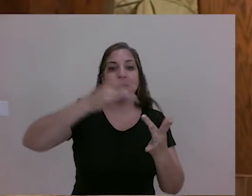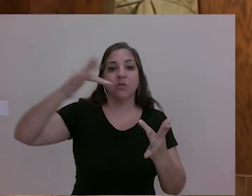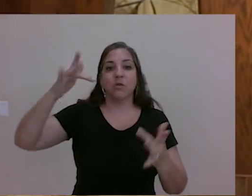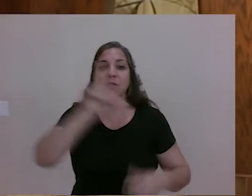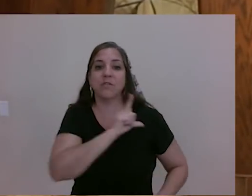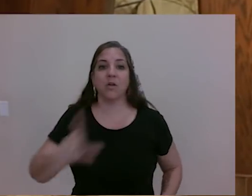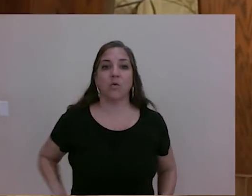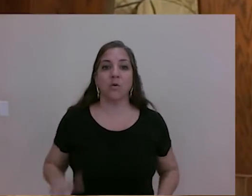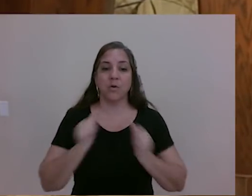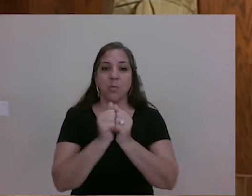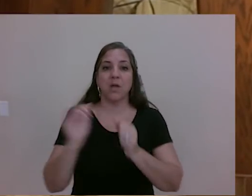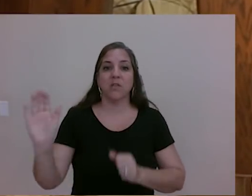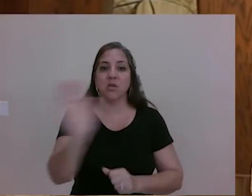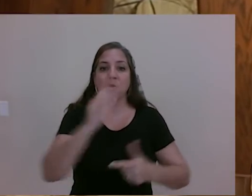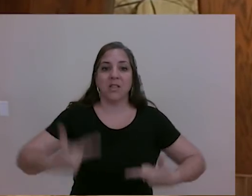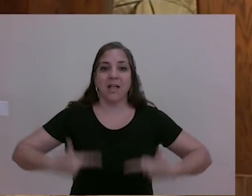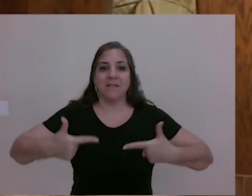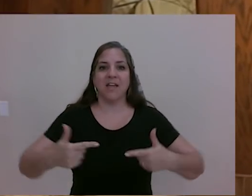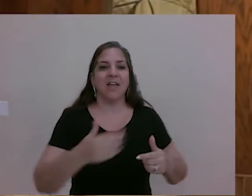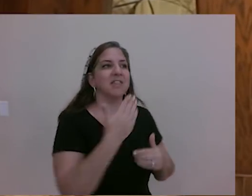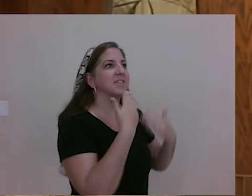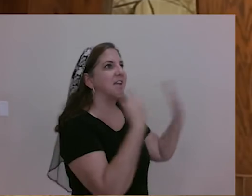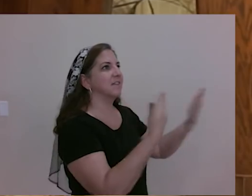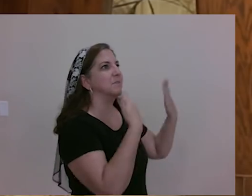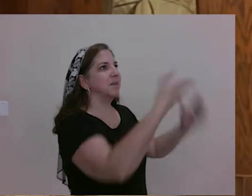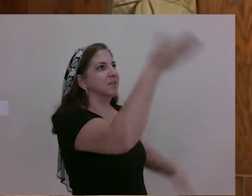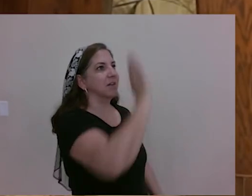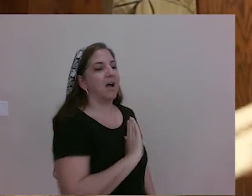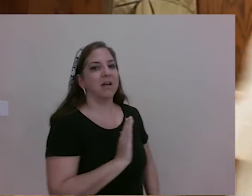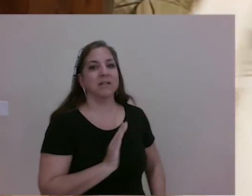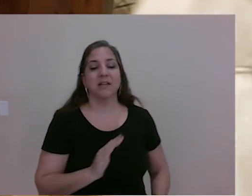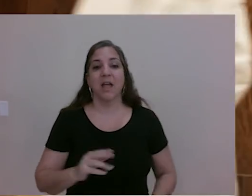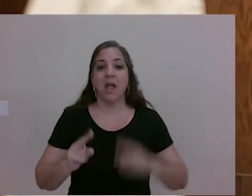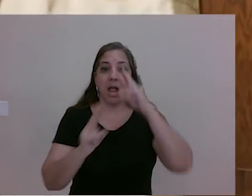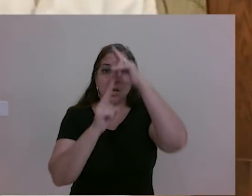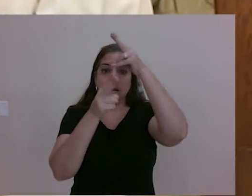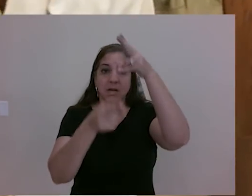the Lord with your life. Thanks be to God. And in